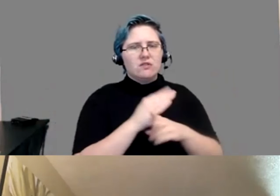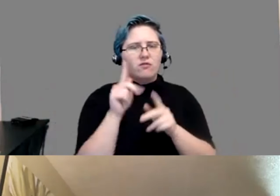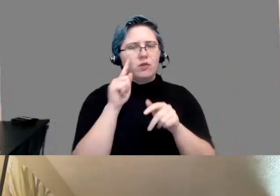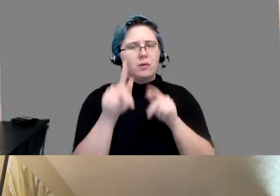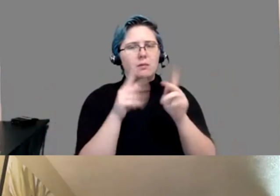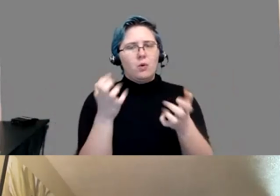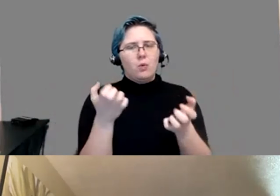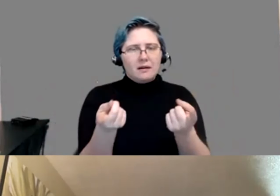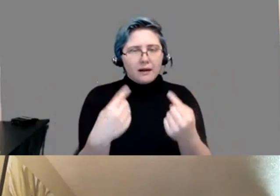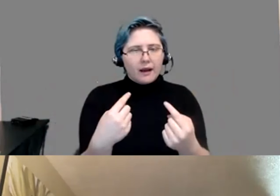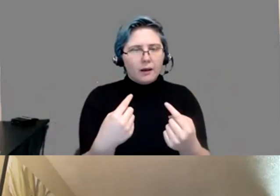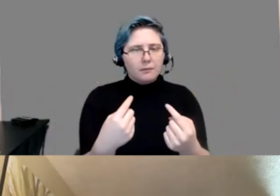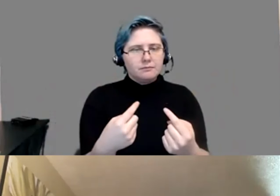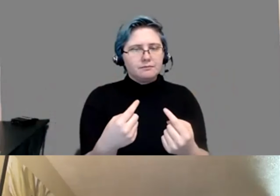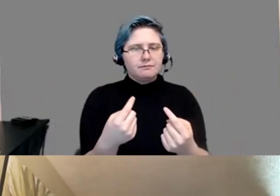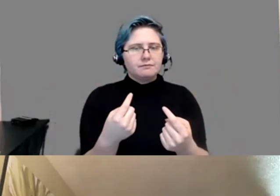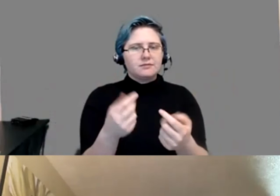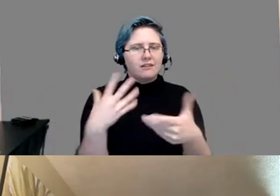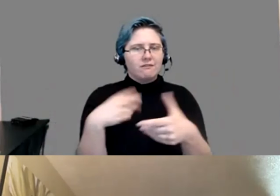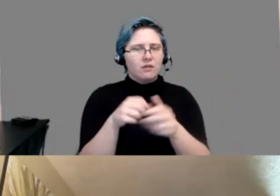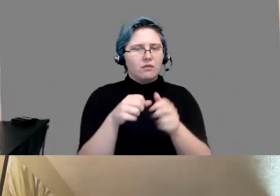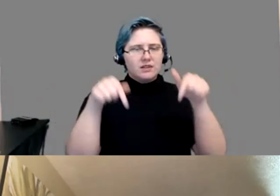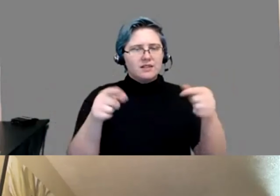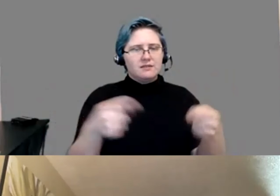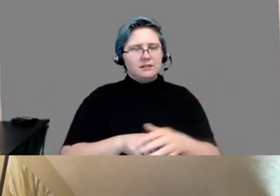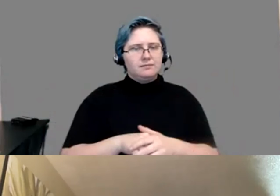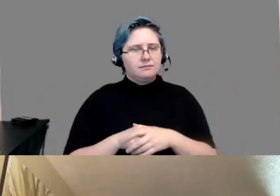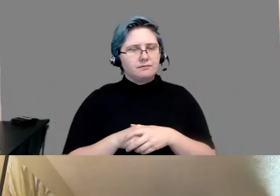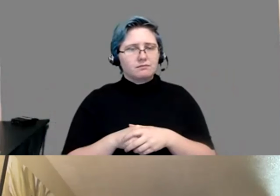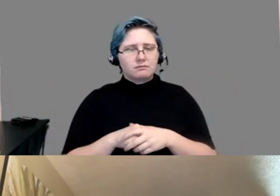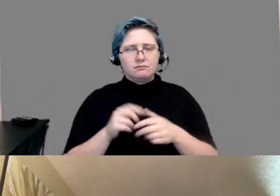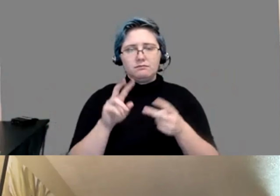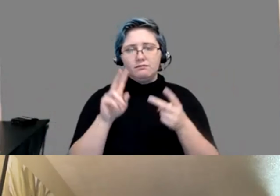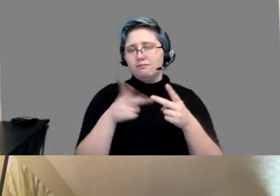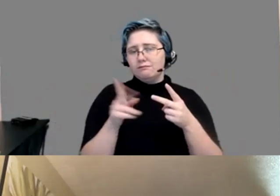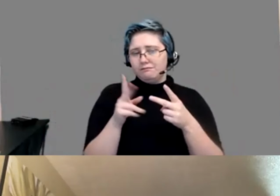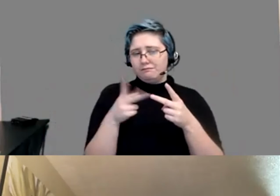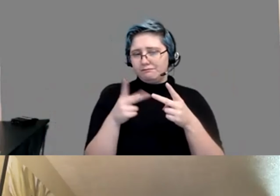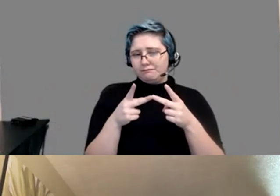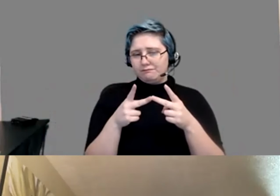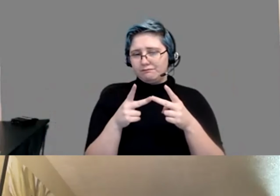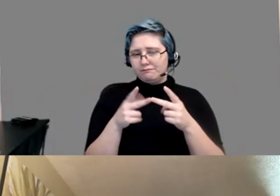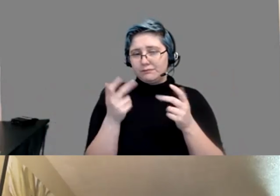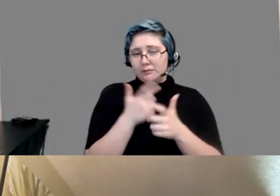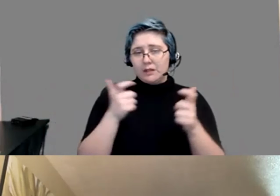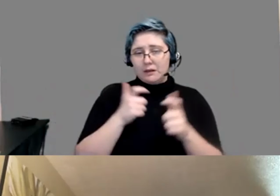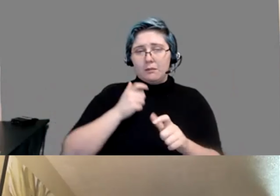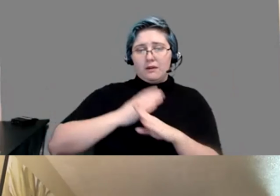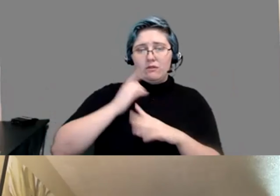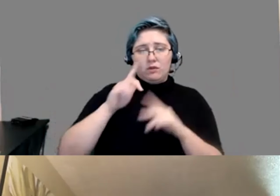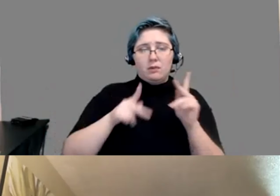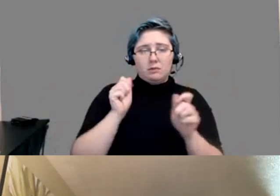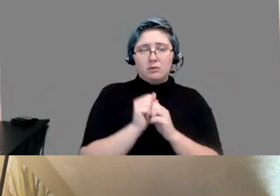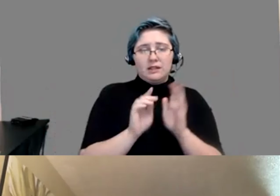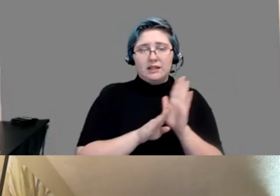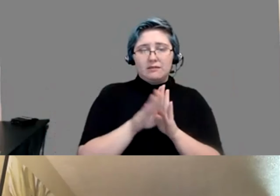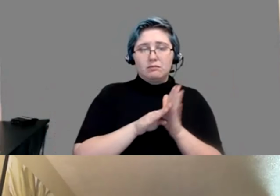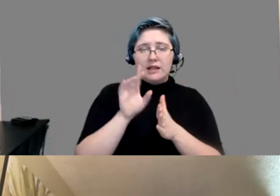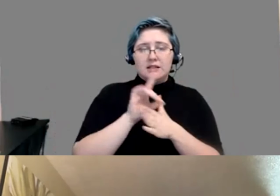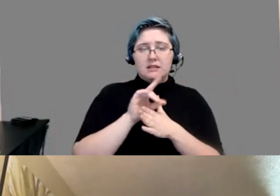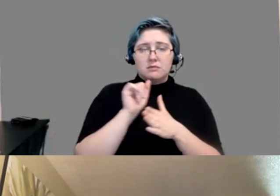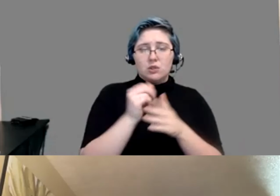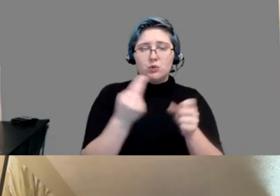being able to come and participate in an event like this one? Question 2, what is the biggest barrier to people with developmental disabilities